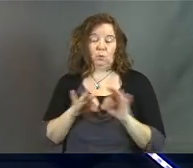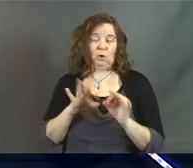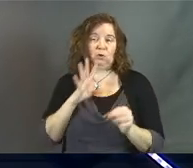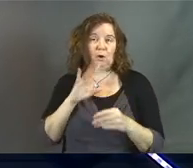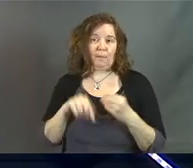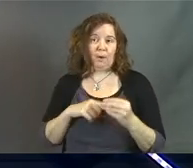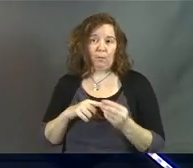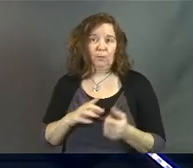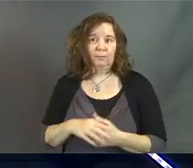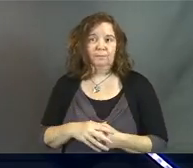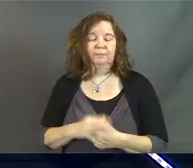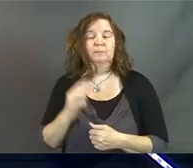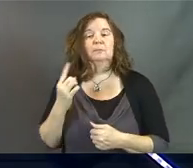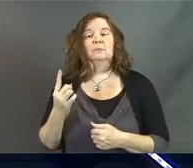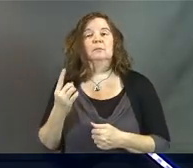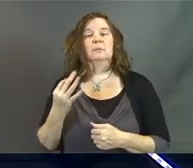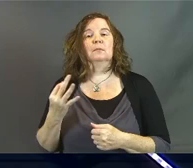about.